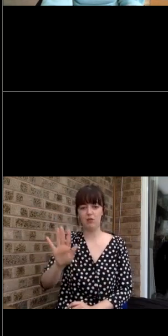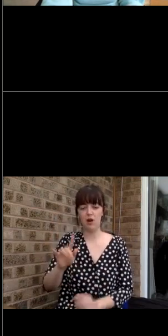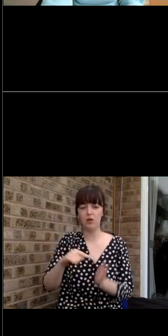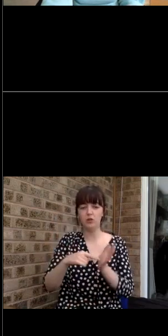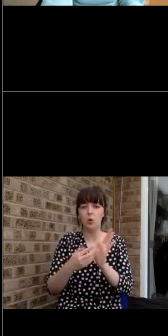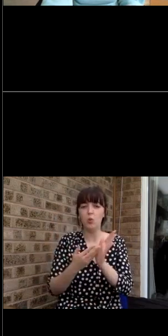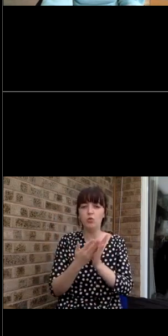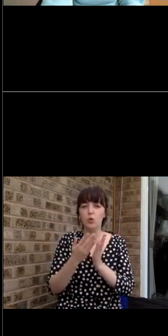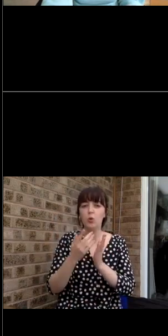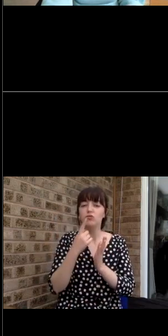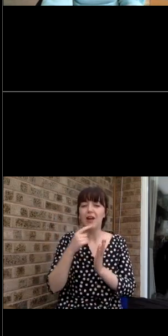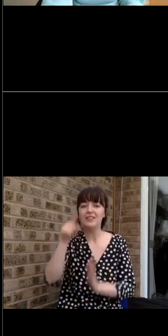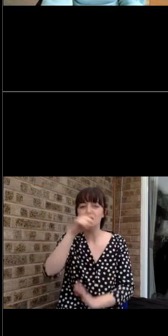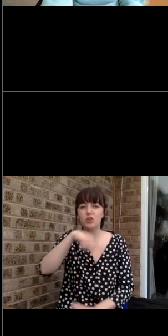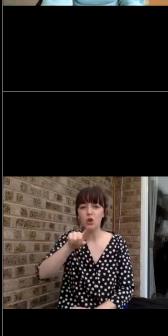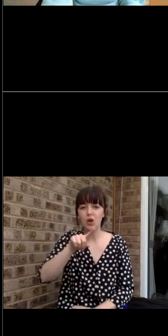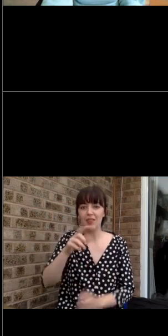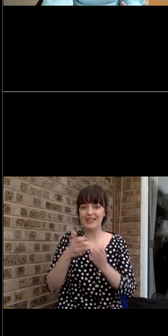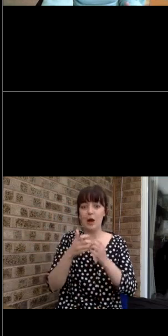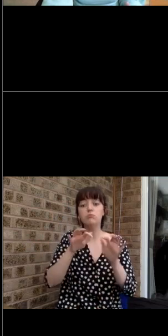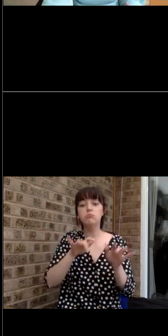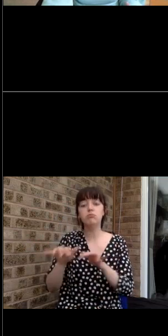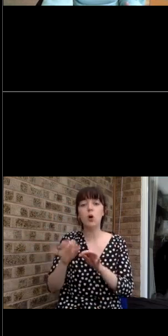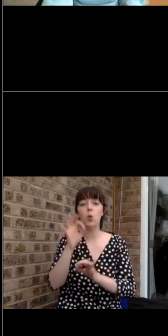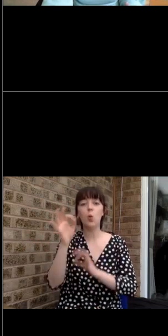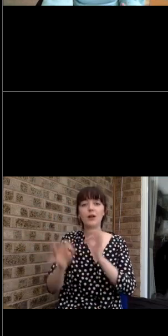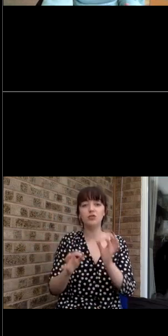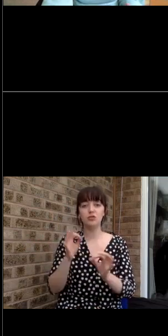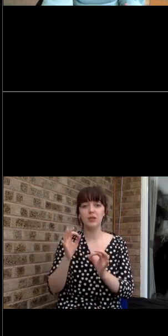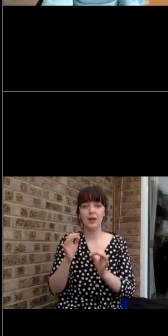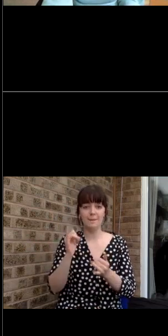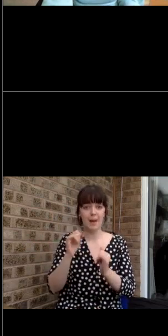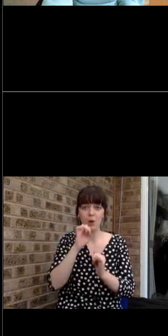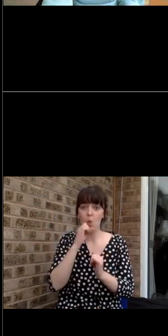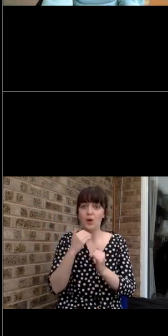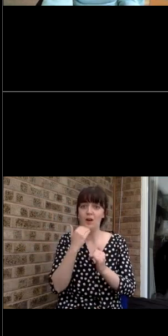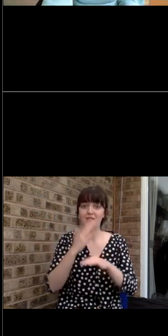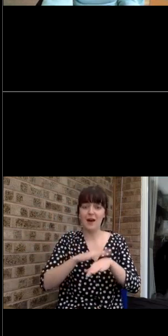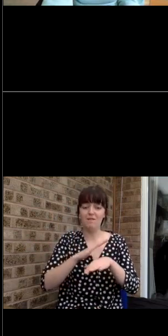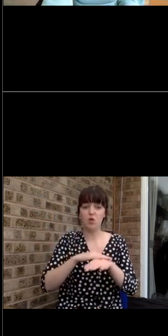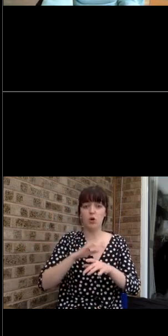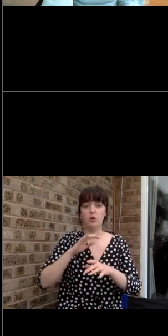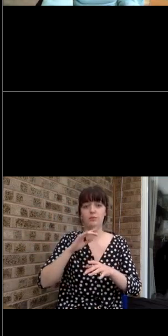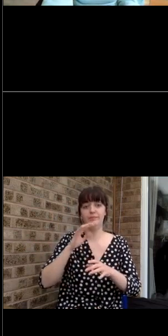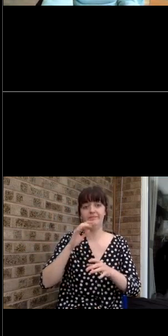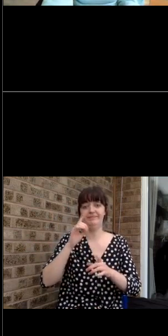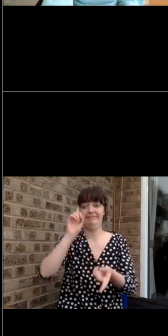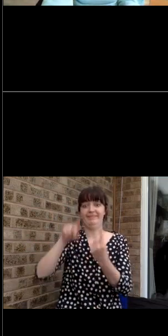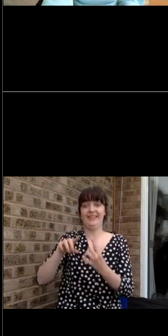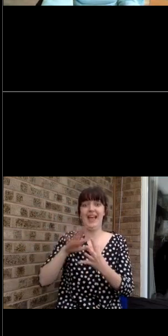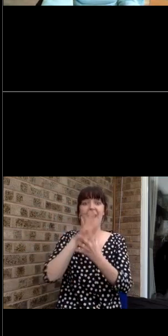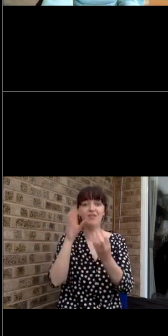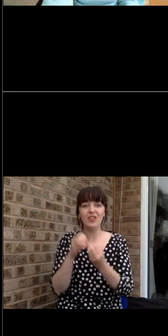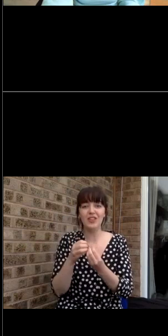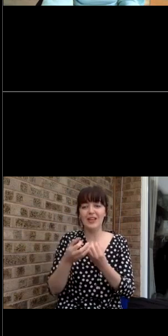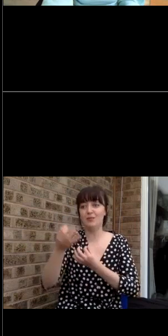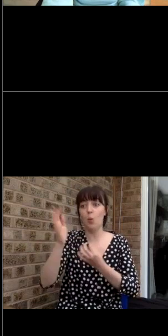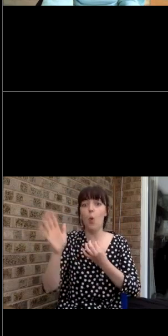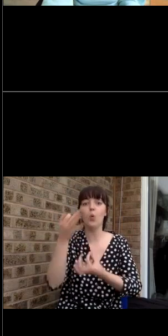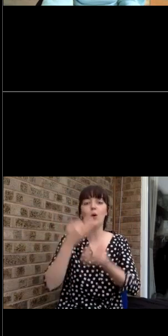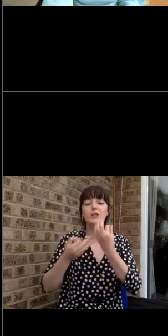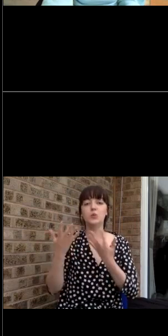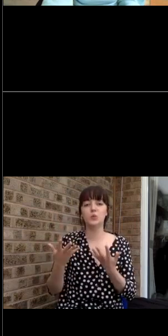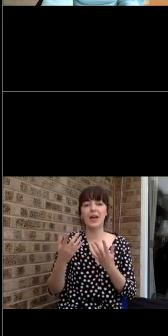That's where you type your question. We may not have time to get to all the questions today, so if your question isn't answered, I